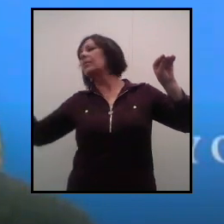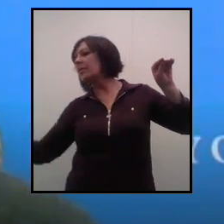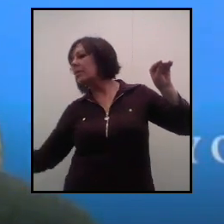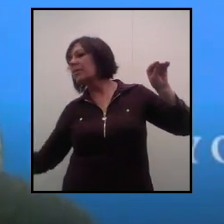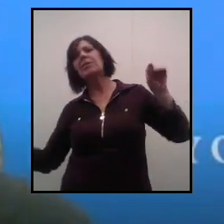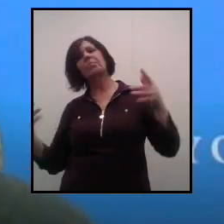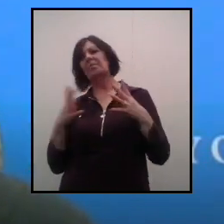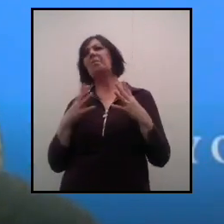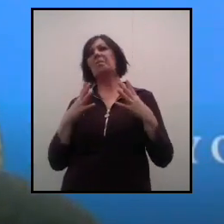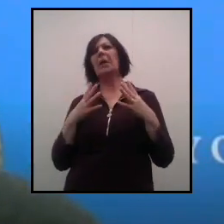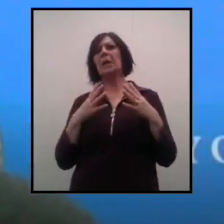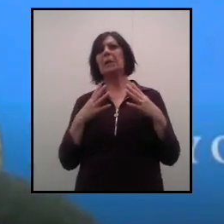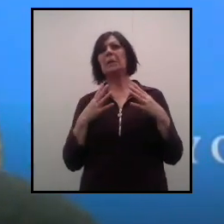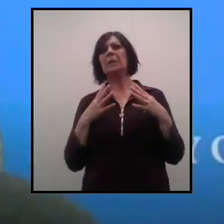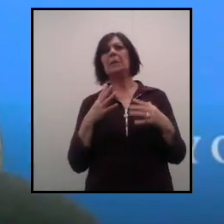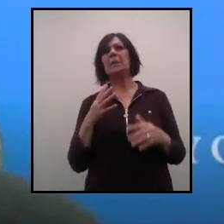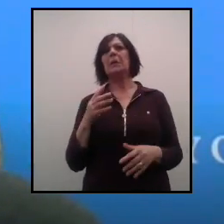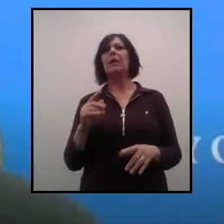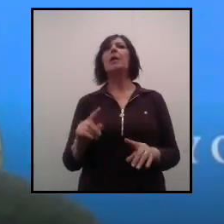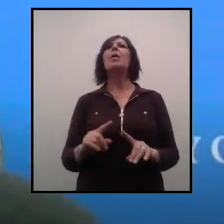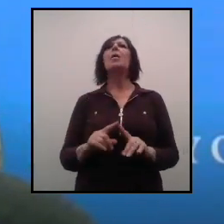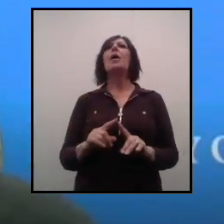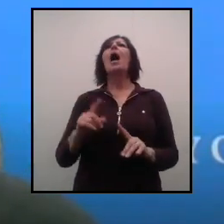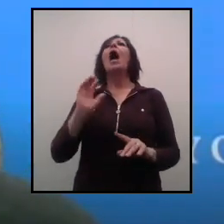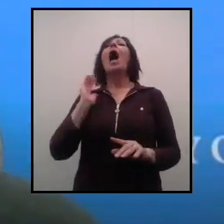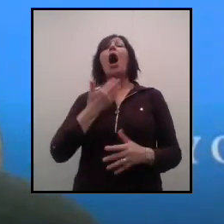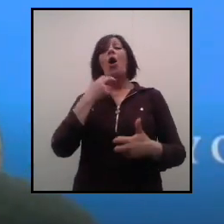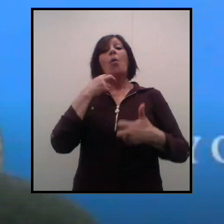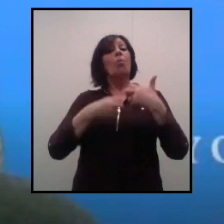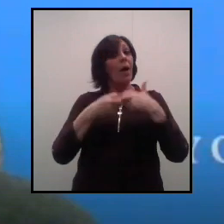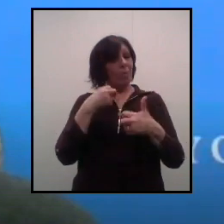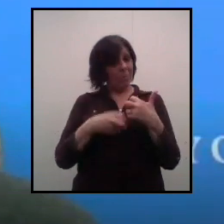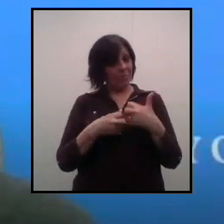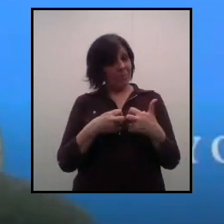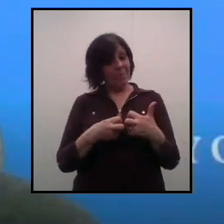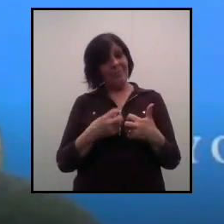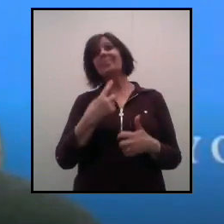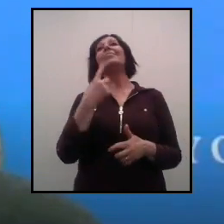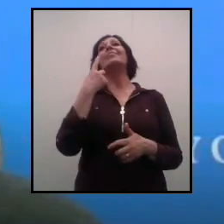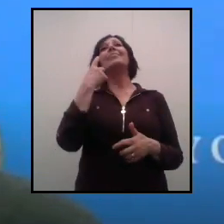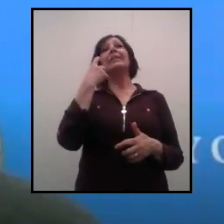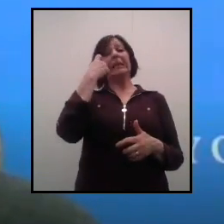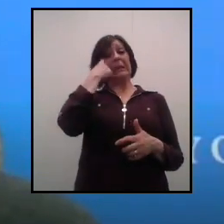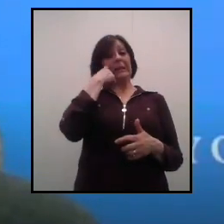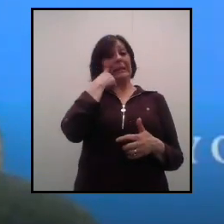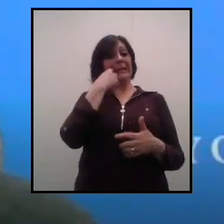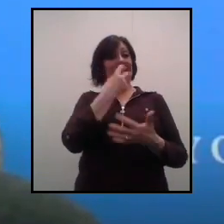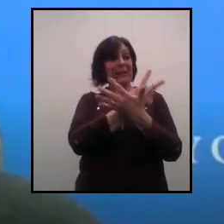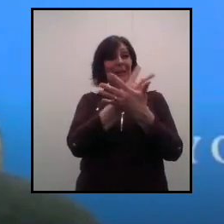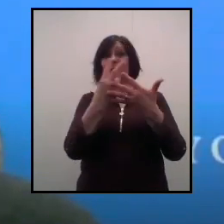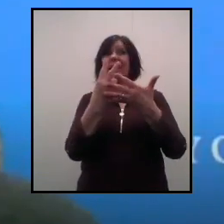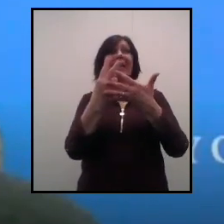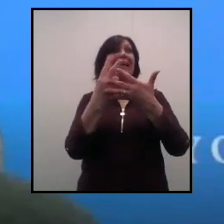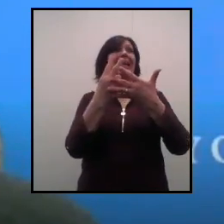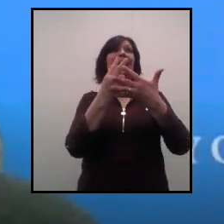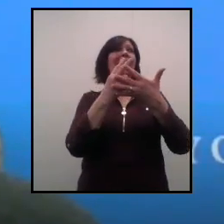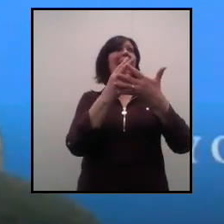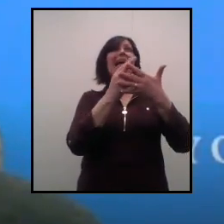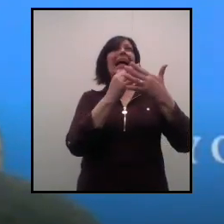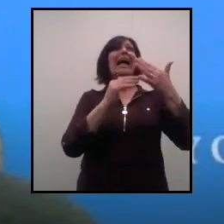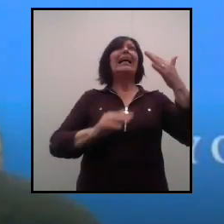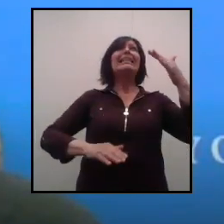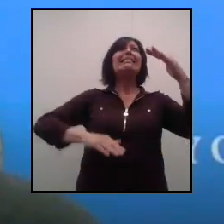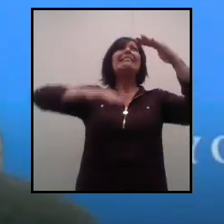think we'd be fine based on the conversations we had. Our problem is the recent period, we've had some of the highest cases we've ever